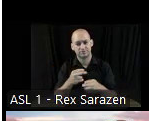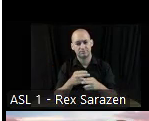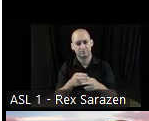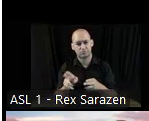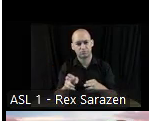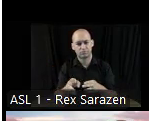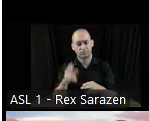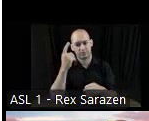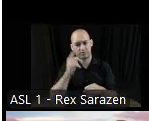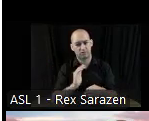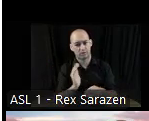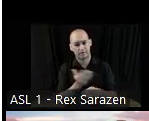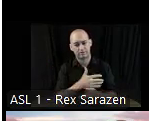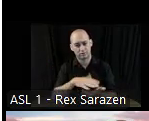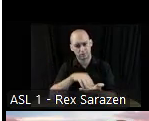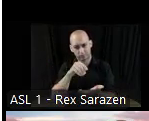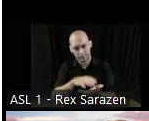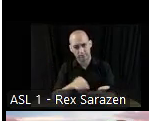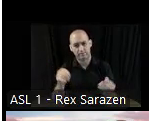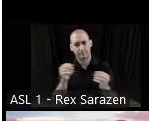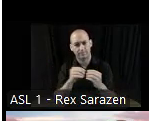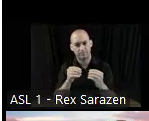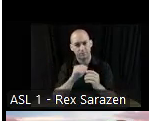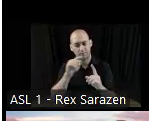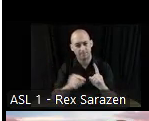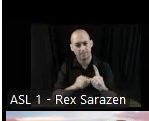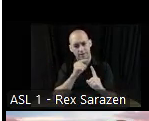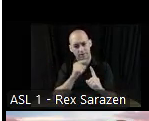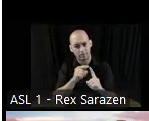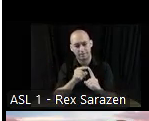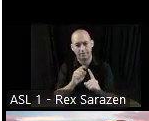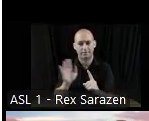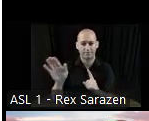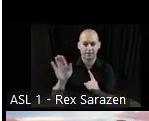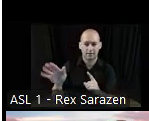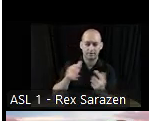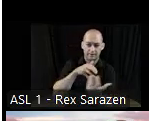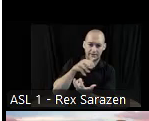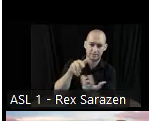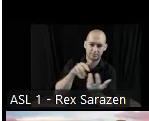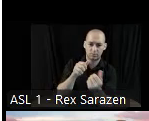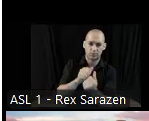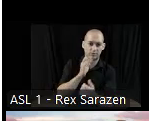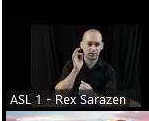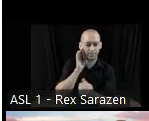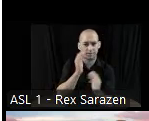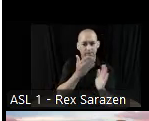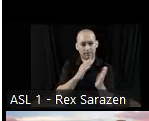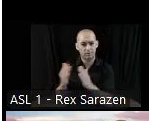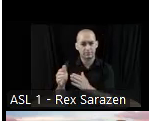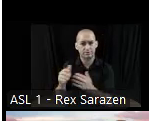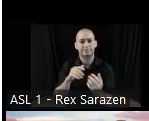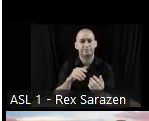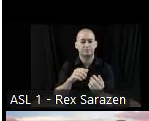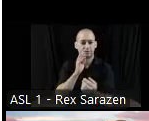us to learn more about their engagement with tribal communities, tribal